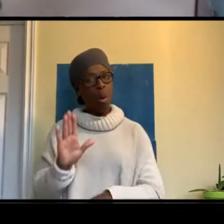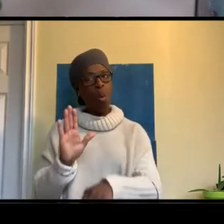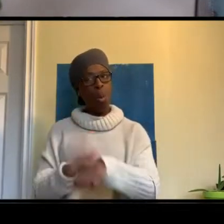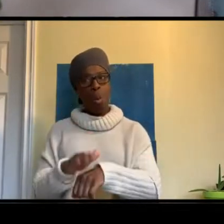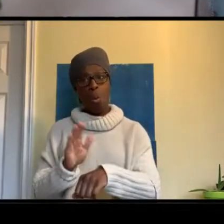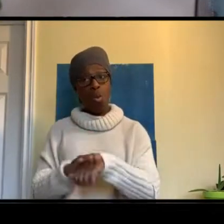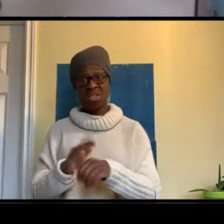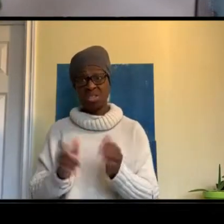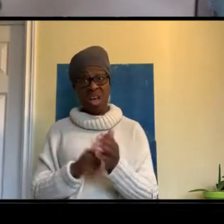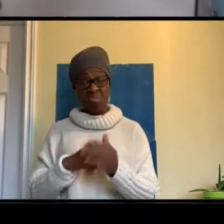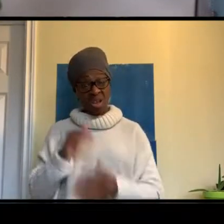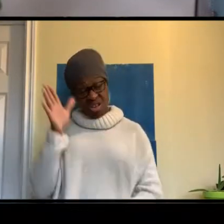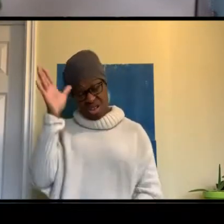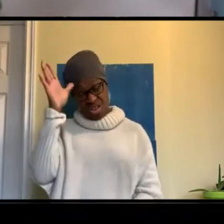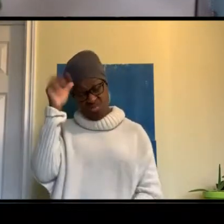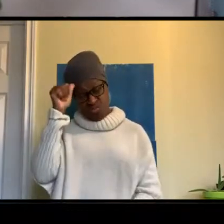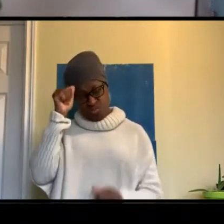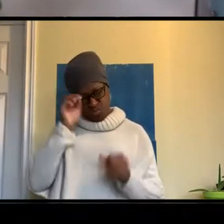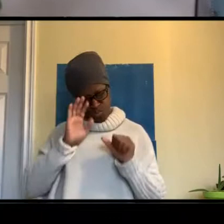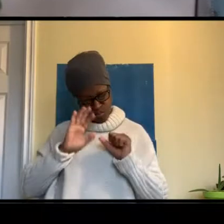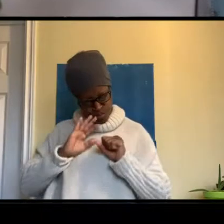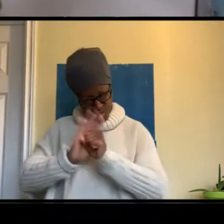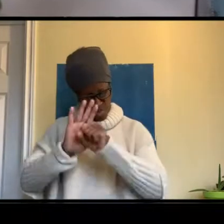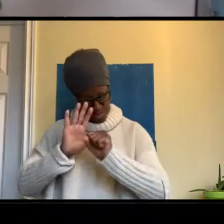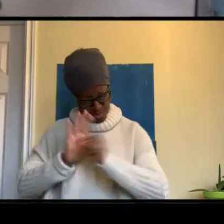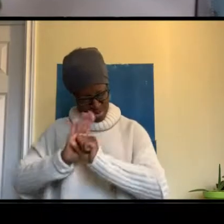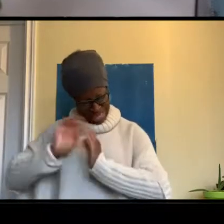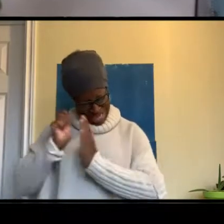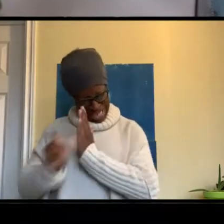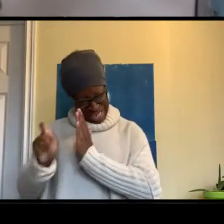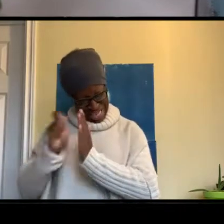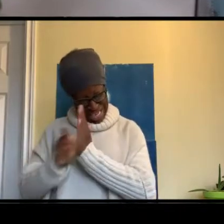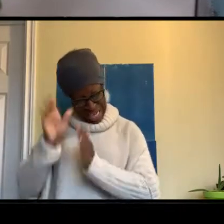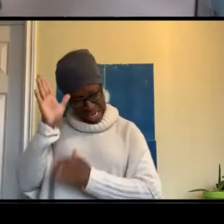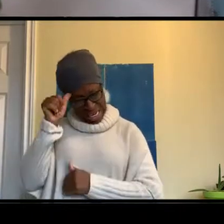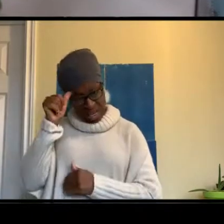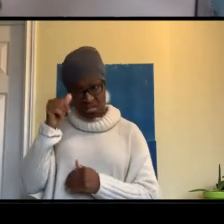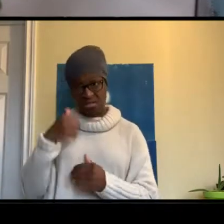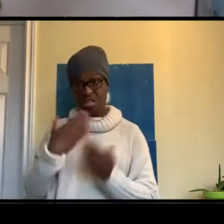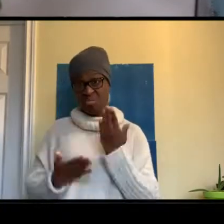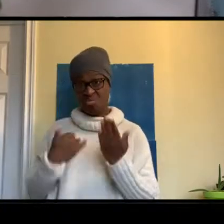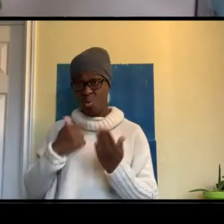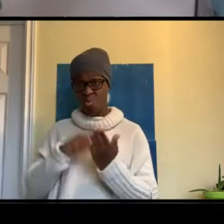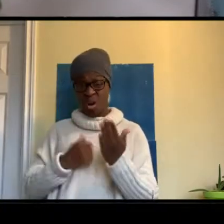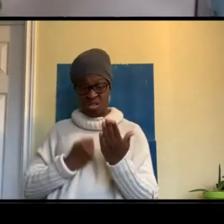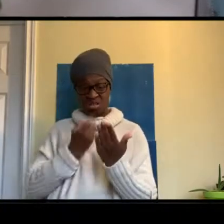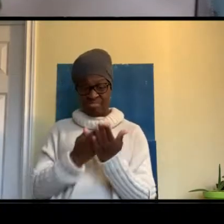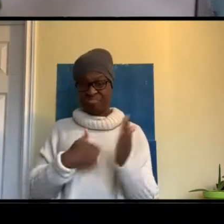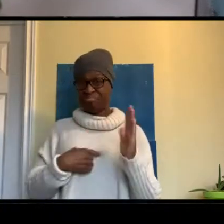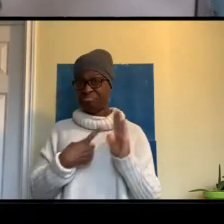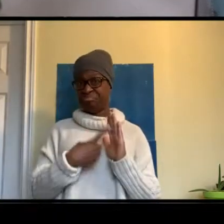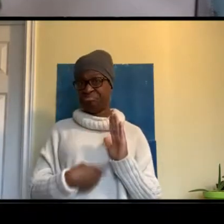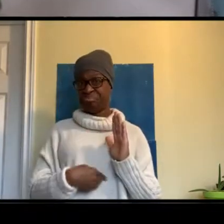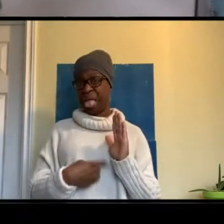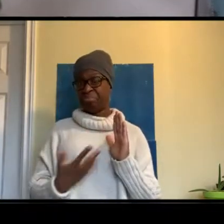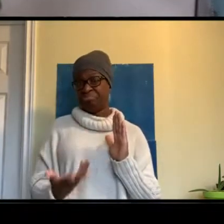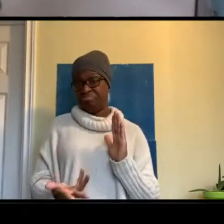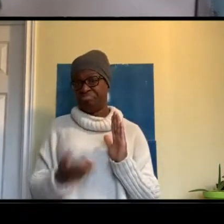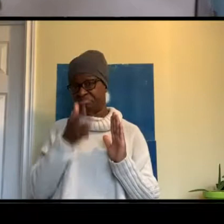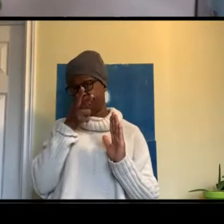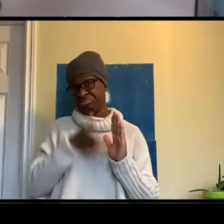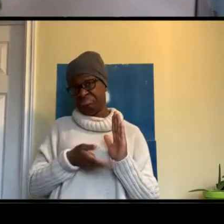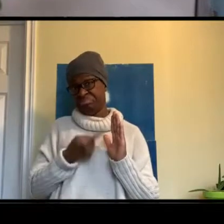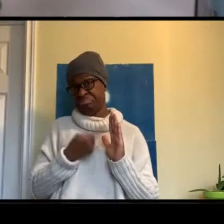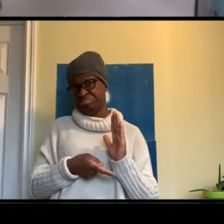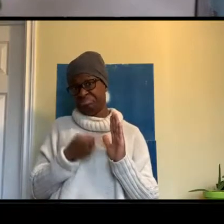keep pushing and trying. You're not going to always write the best material. You're not always going to produce your best work. So taking a